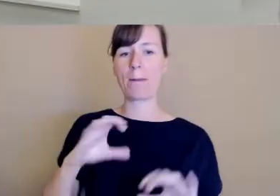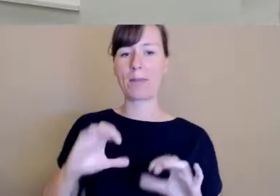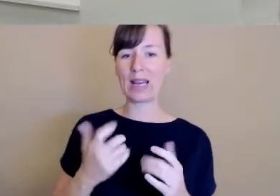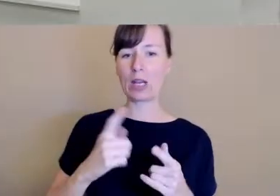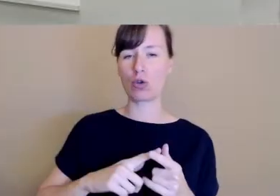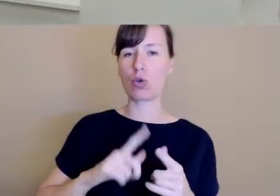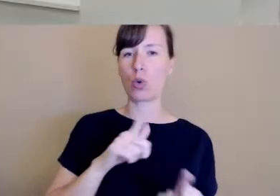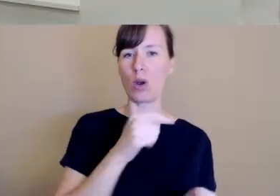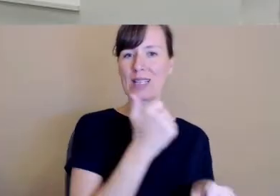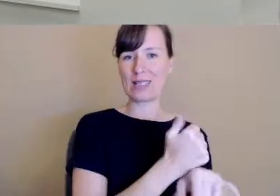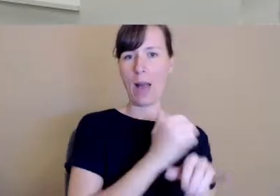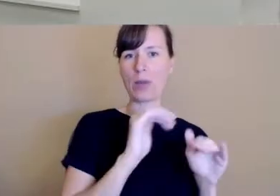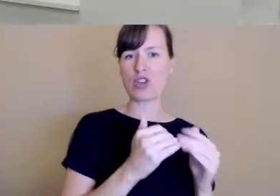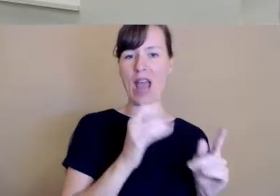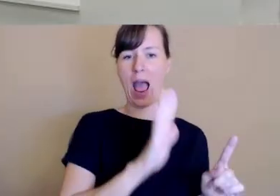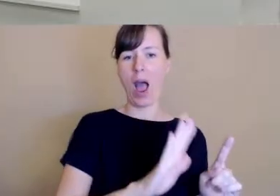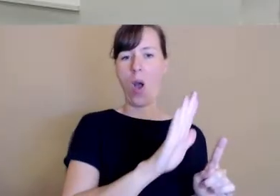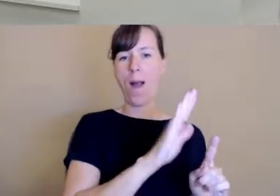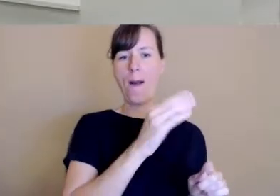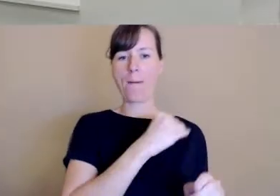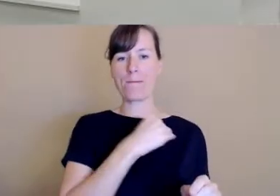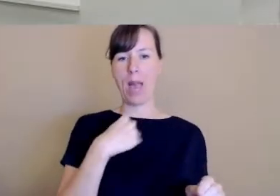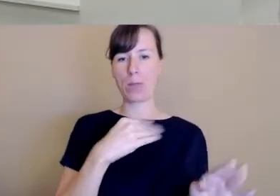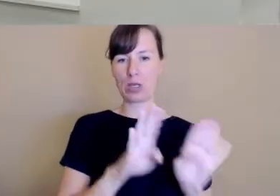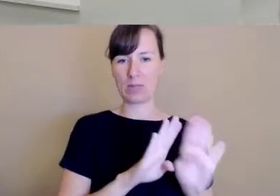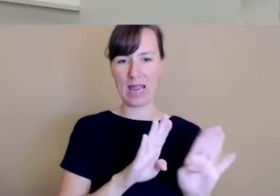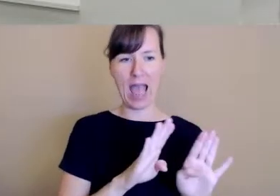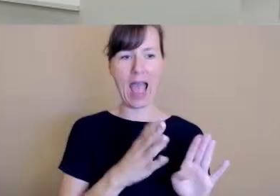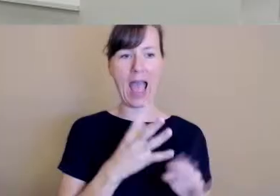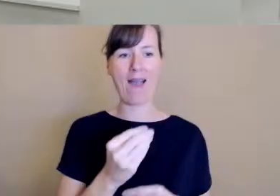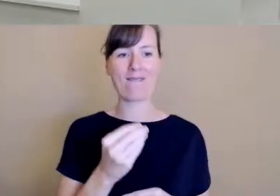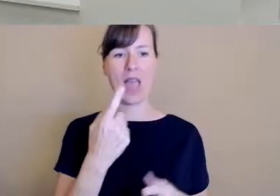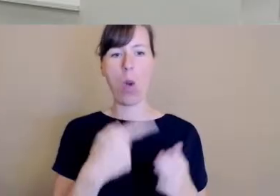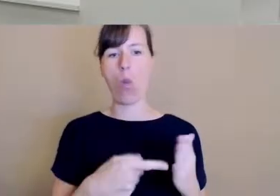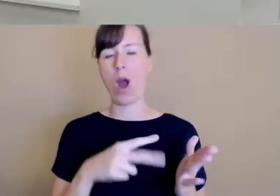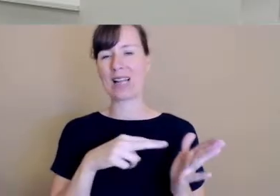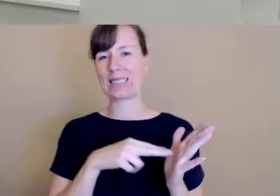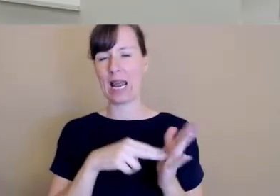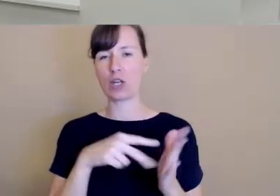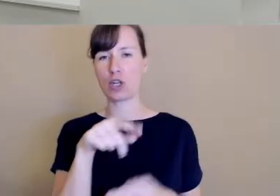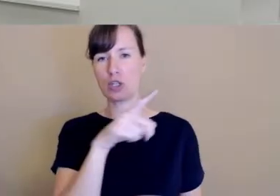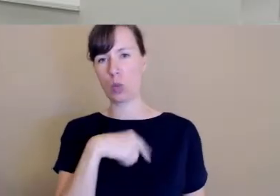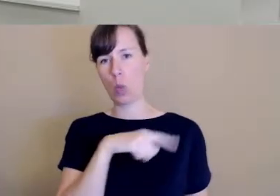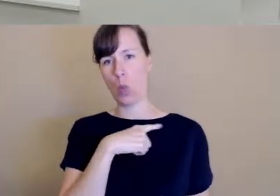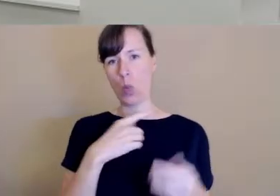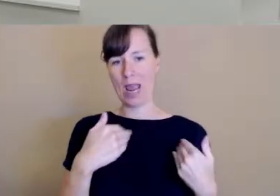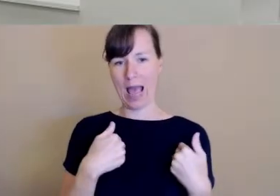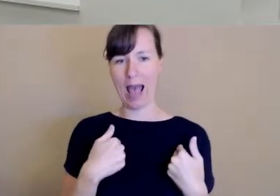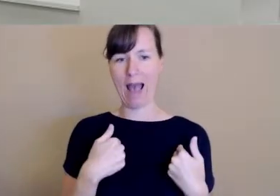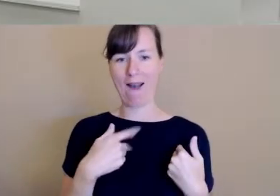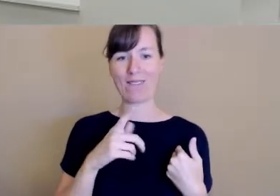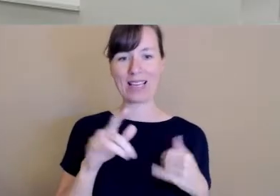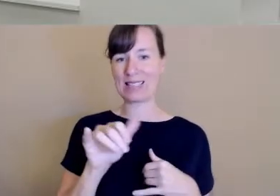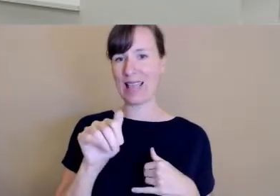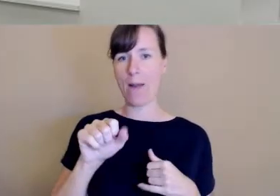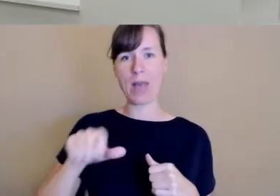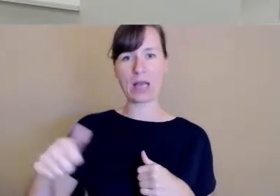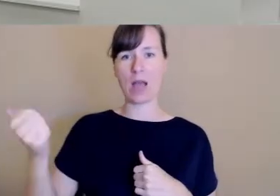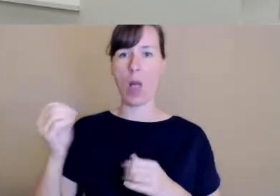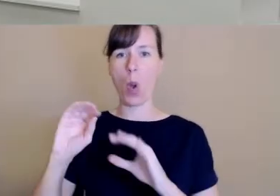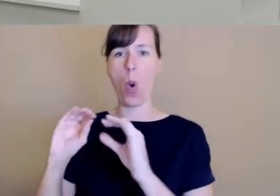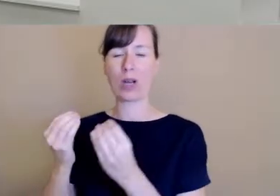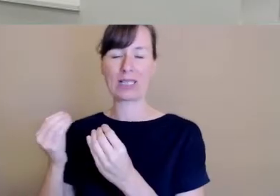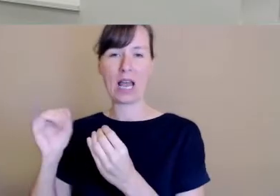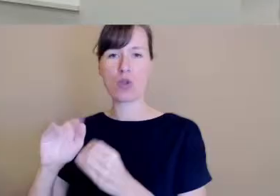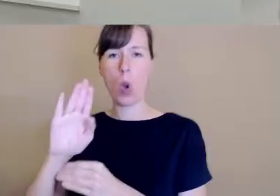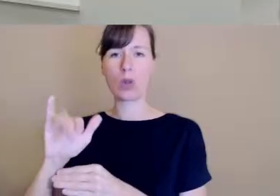what standards we have. And then the same as any other organization, those bylaws are submitted to the town, and for that to be in